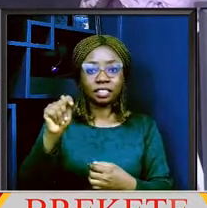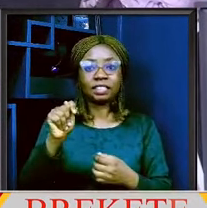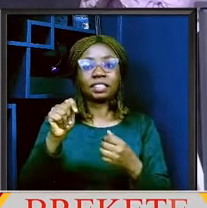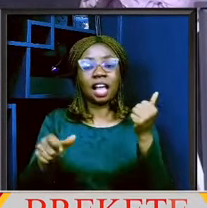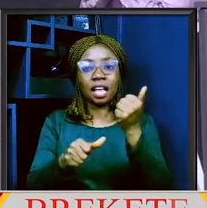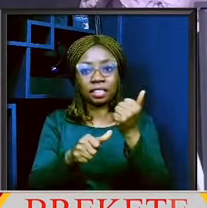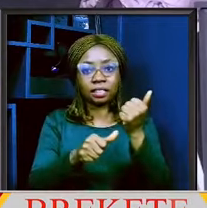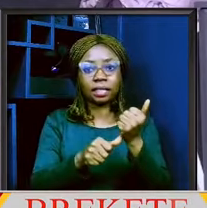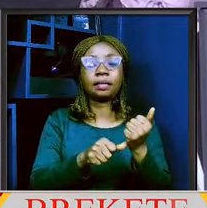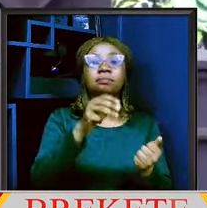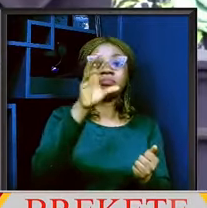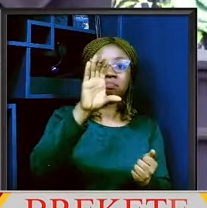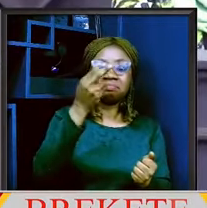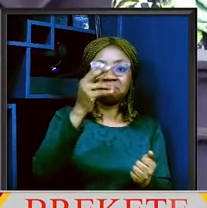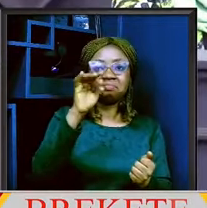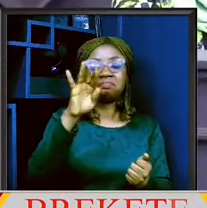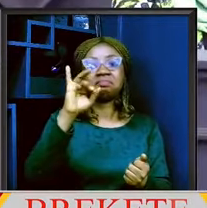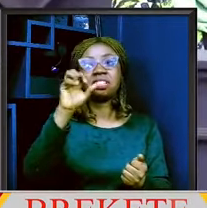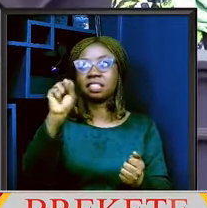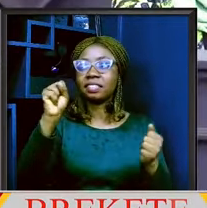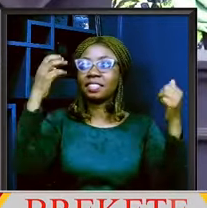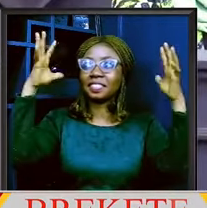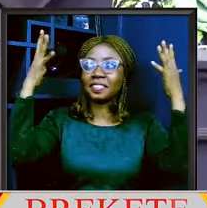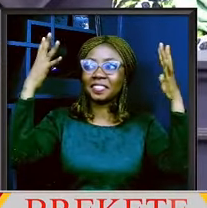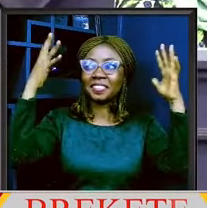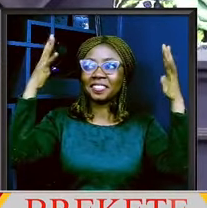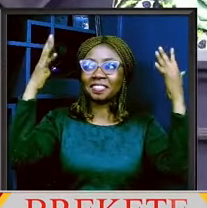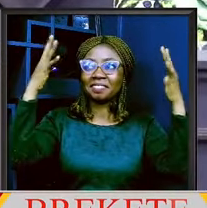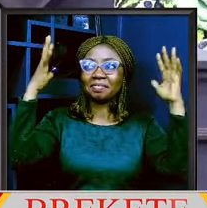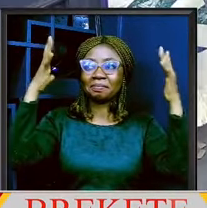assistant, Mr. Chris Yahaya.